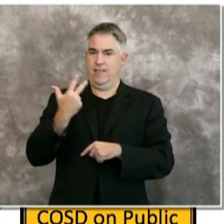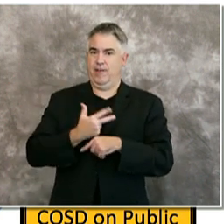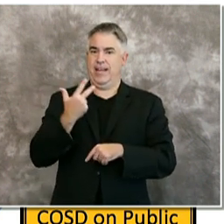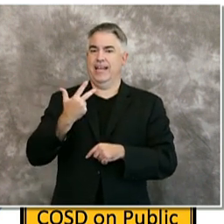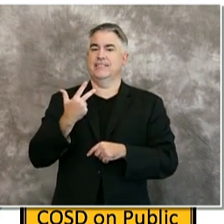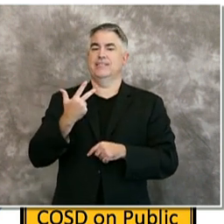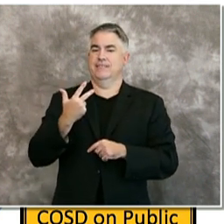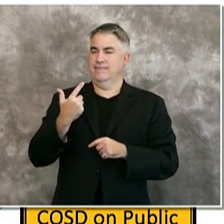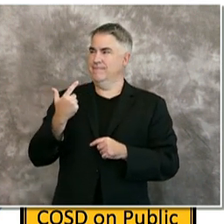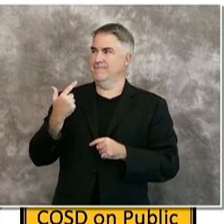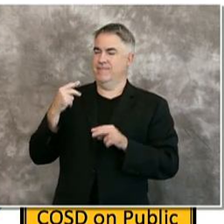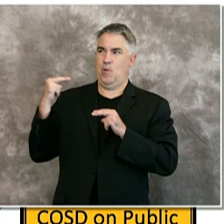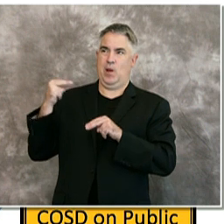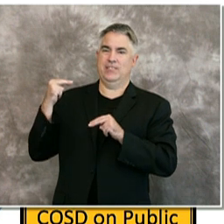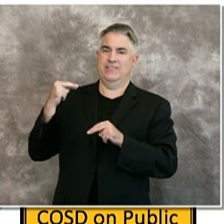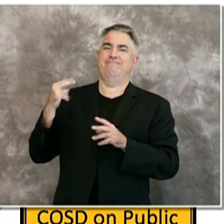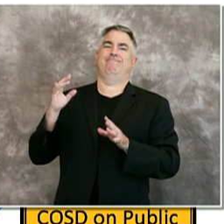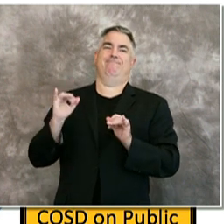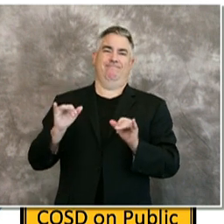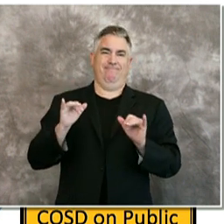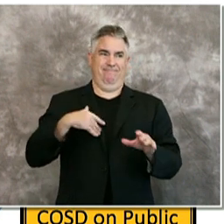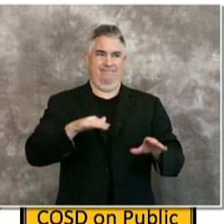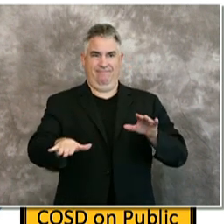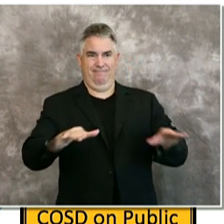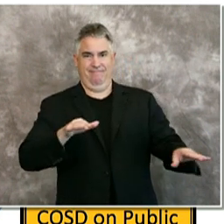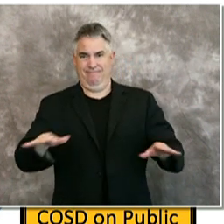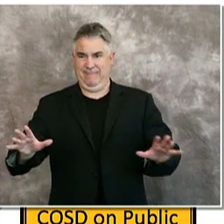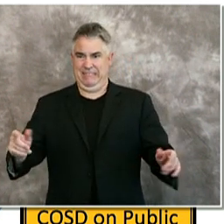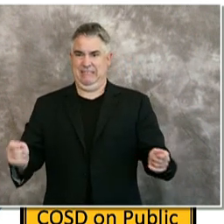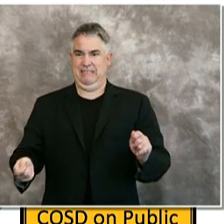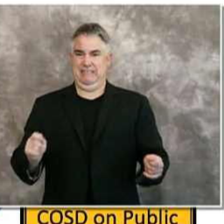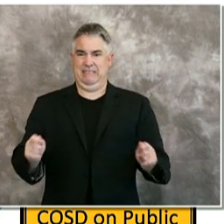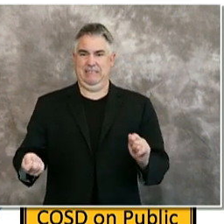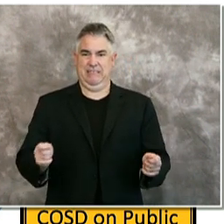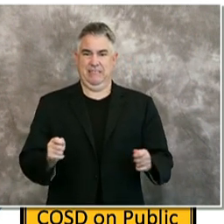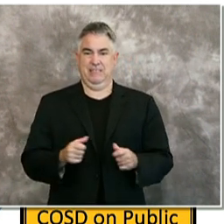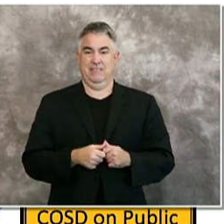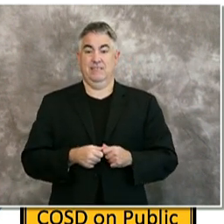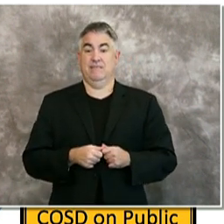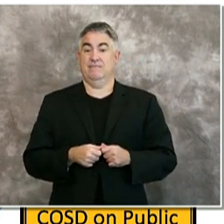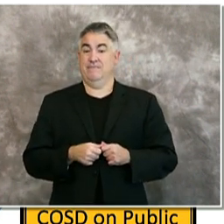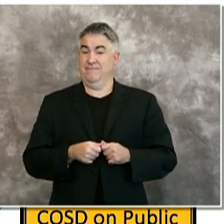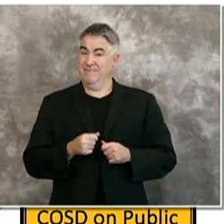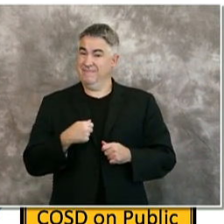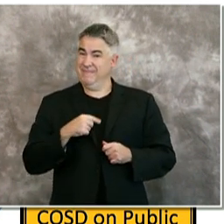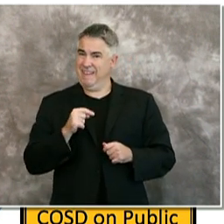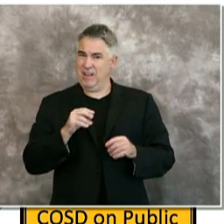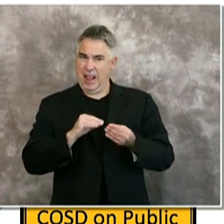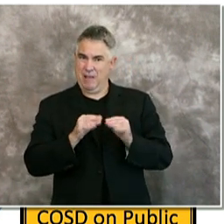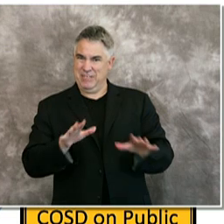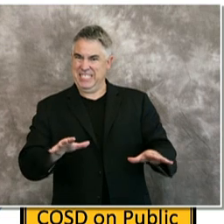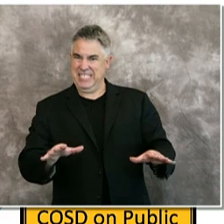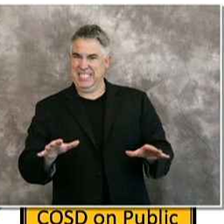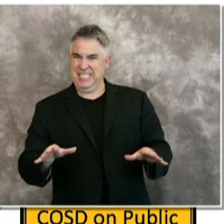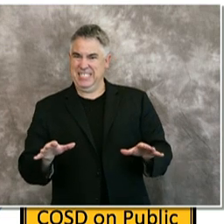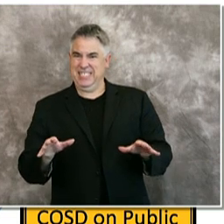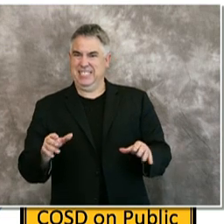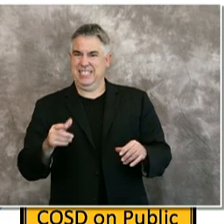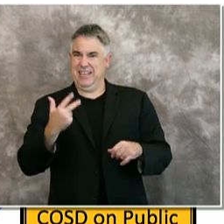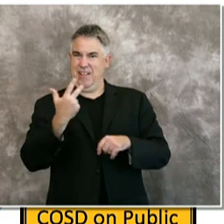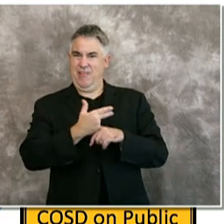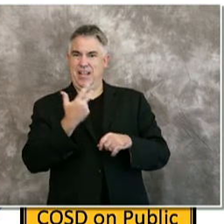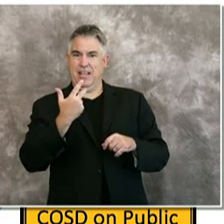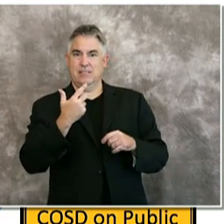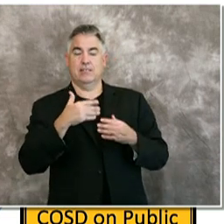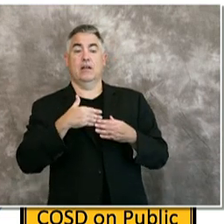watch list, and then we had to be on the watch list for 3 more days,